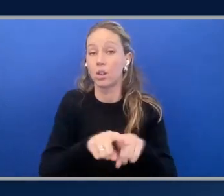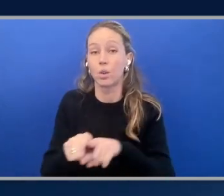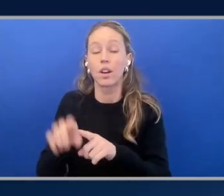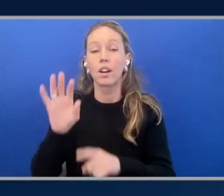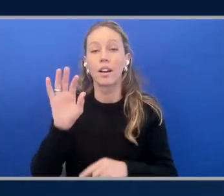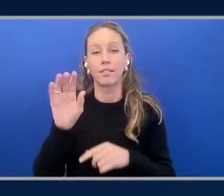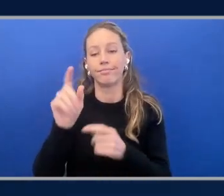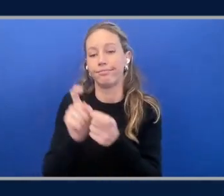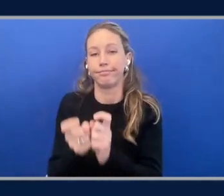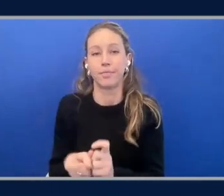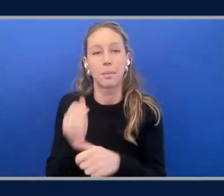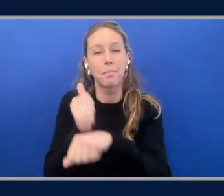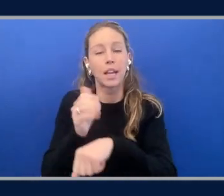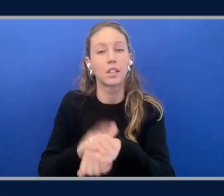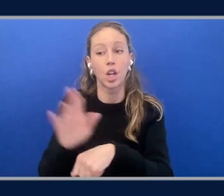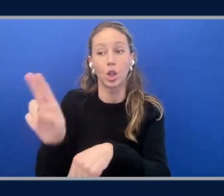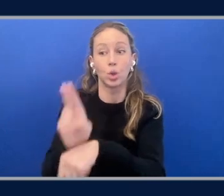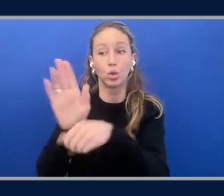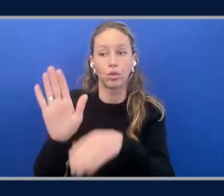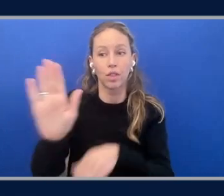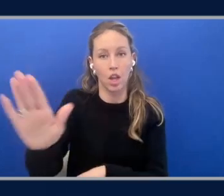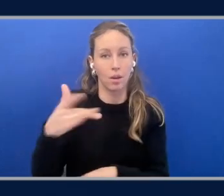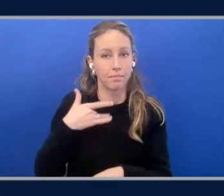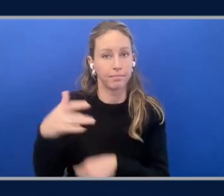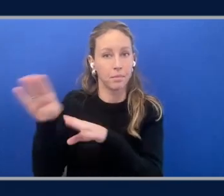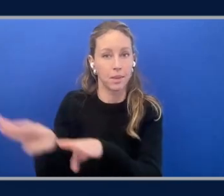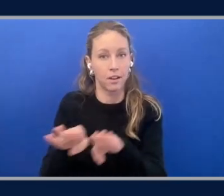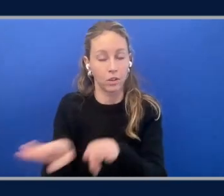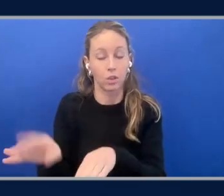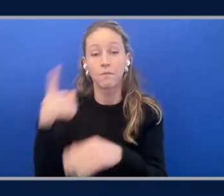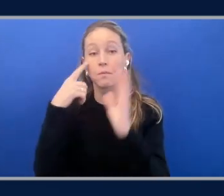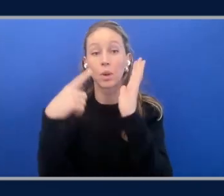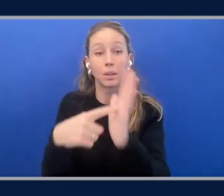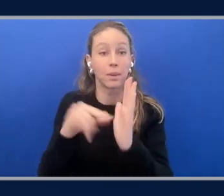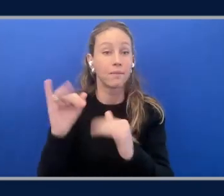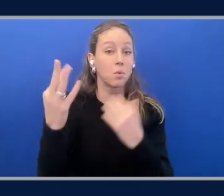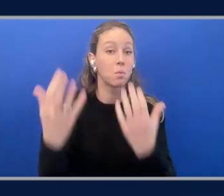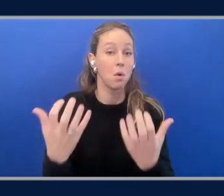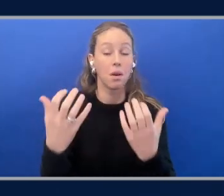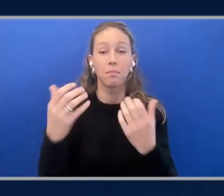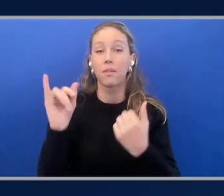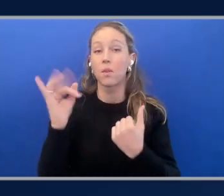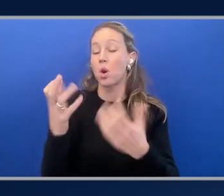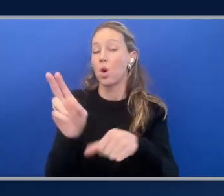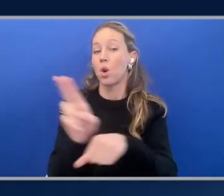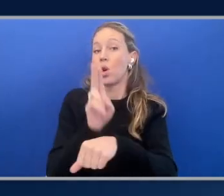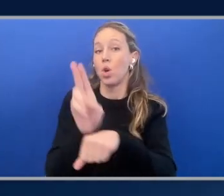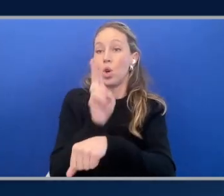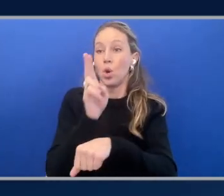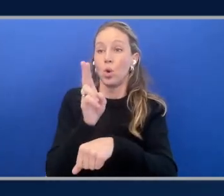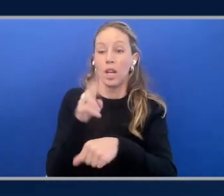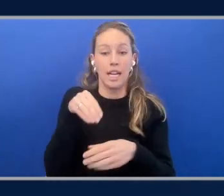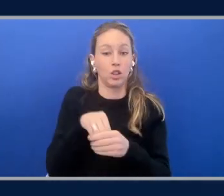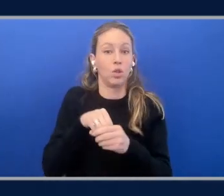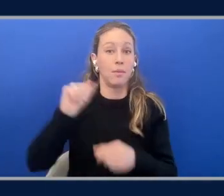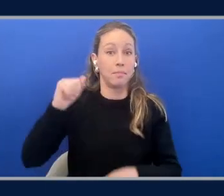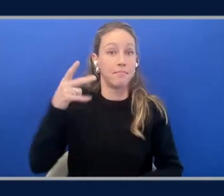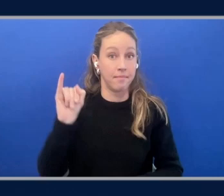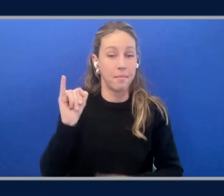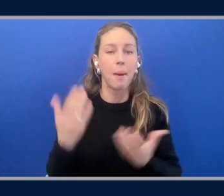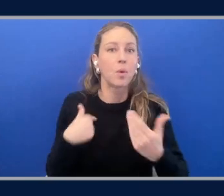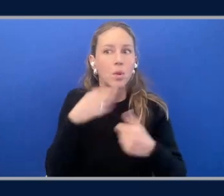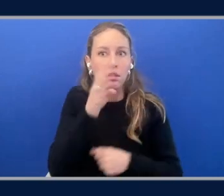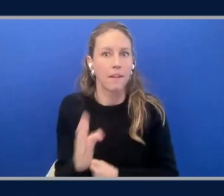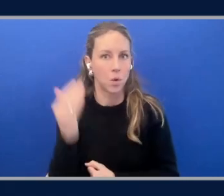of user behavior. So for example, if you want to use an internal API that maybe we never